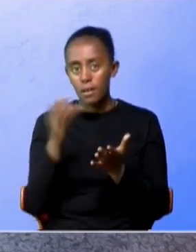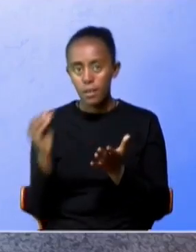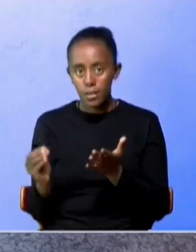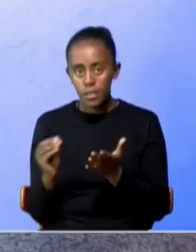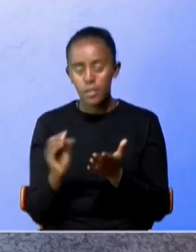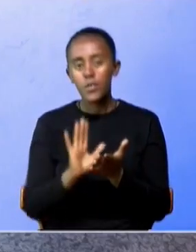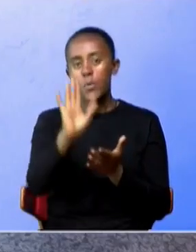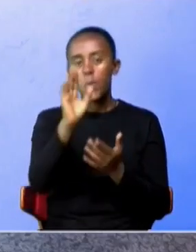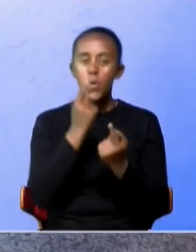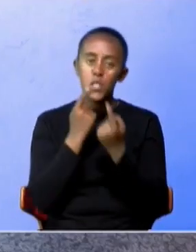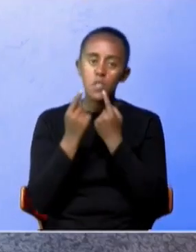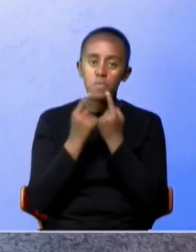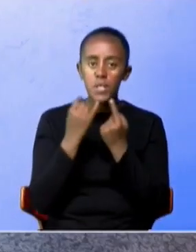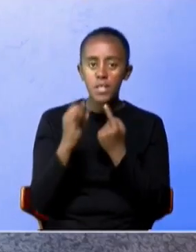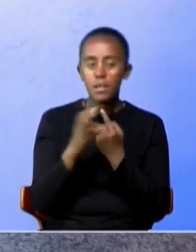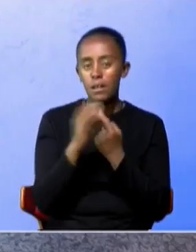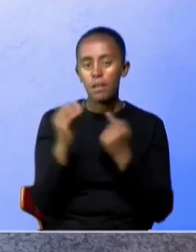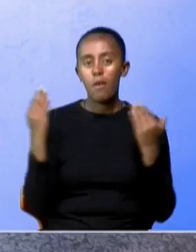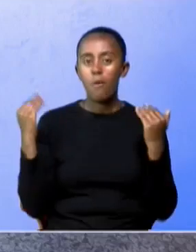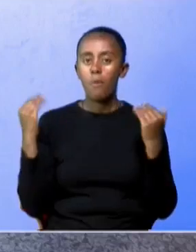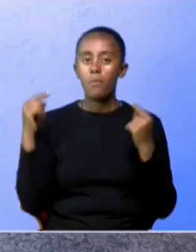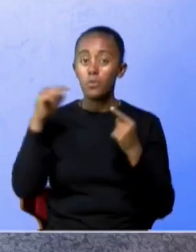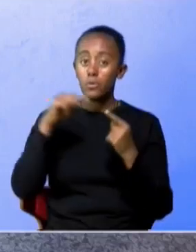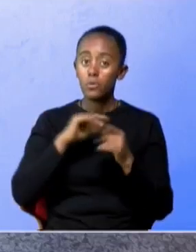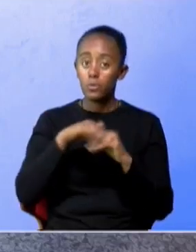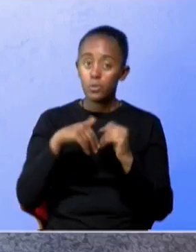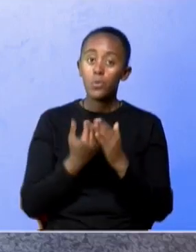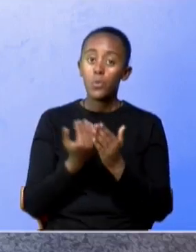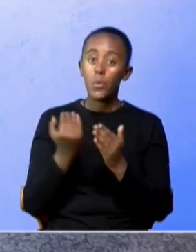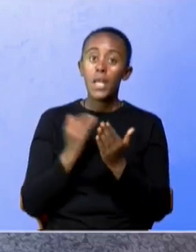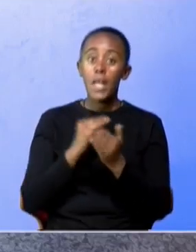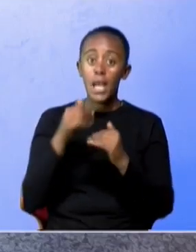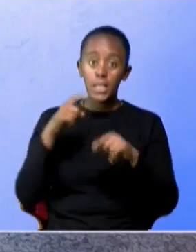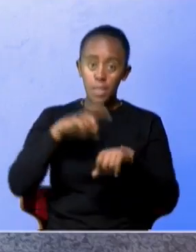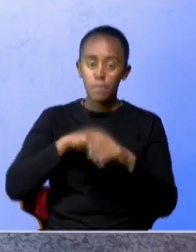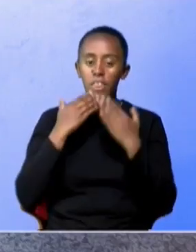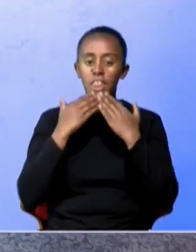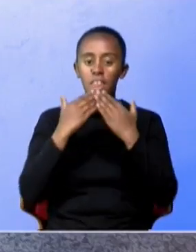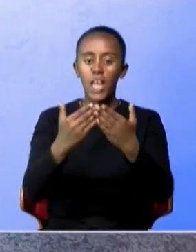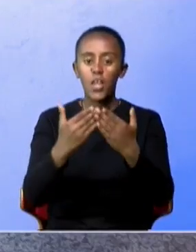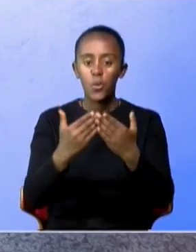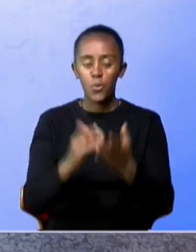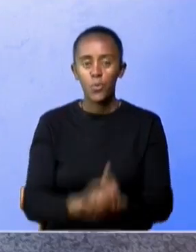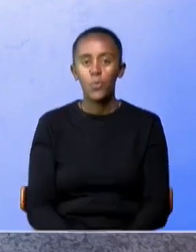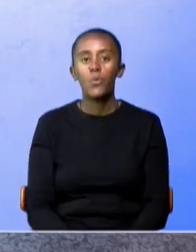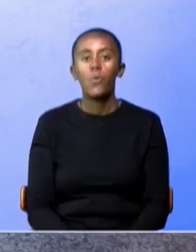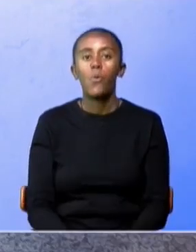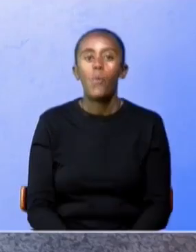your speaking. And I hope to see you all next time. Thank you all for coming.